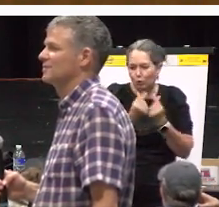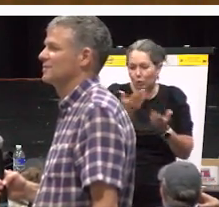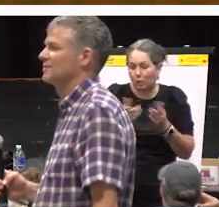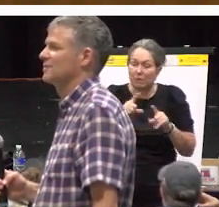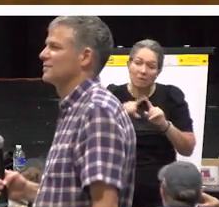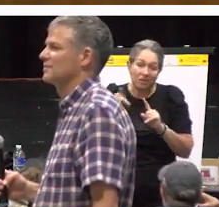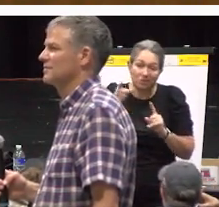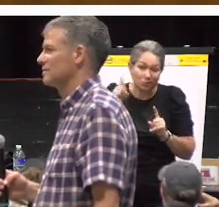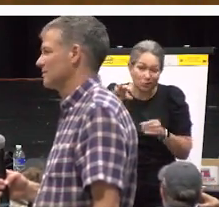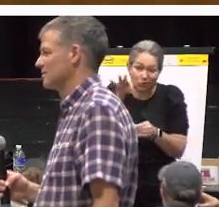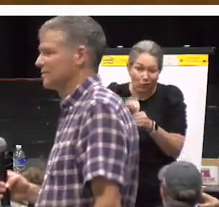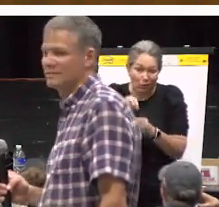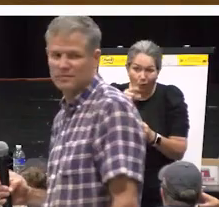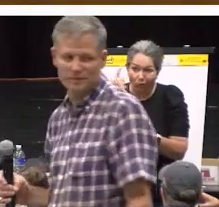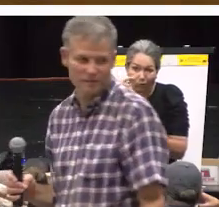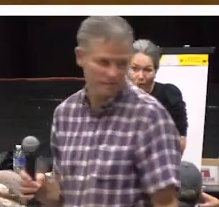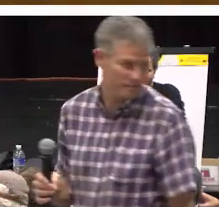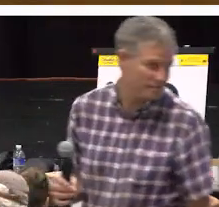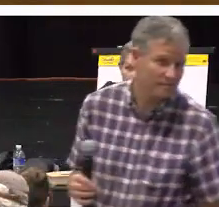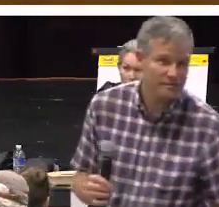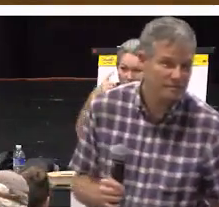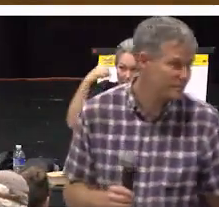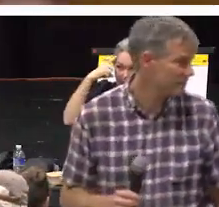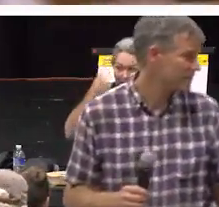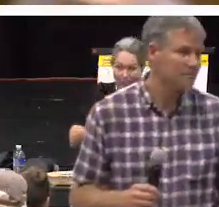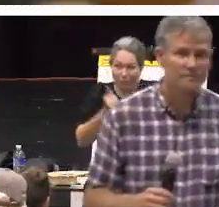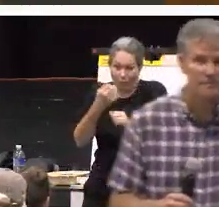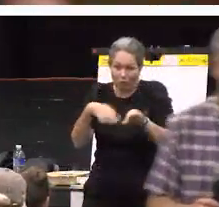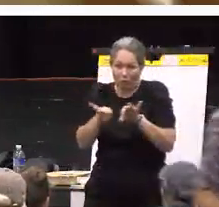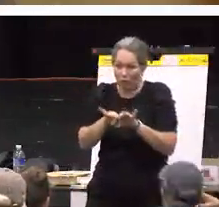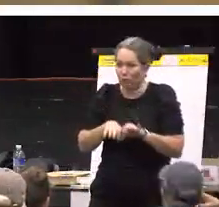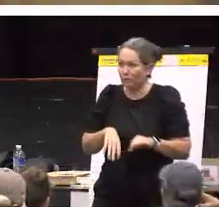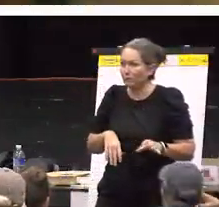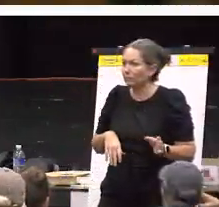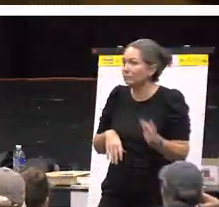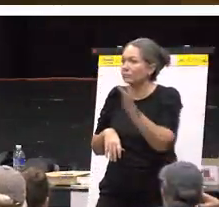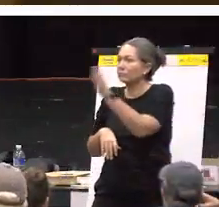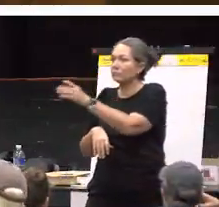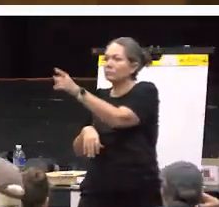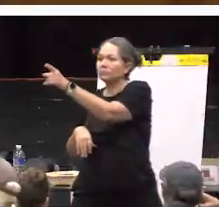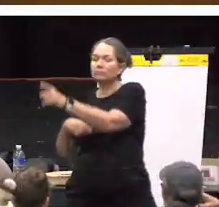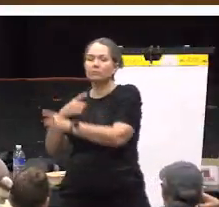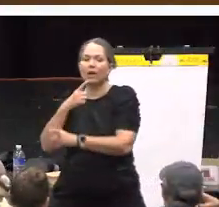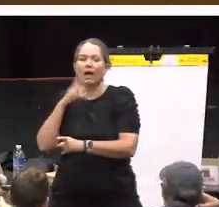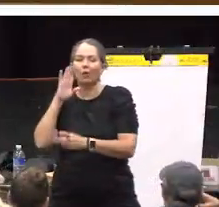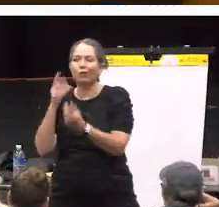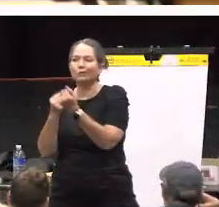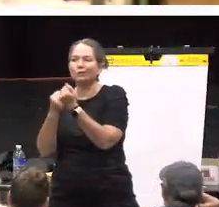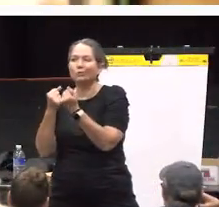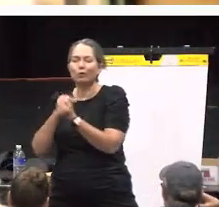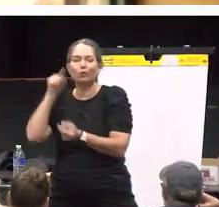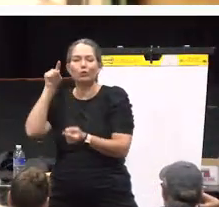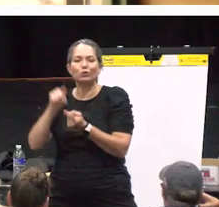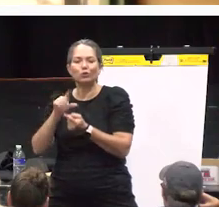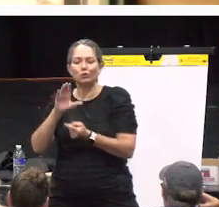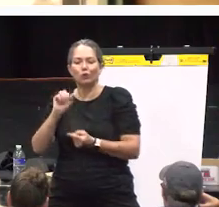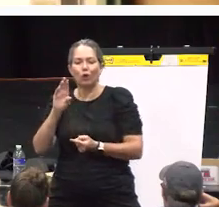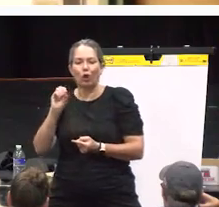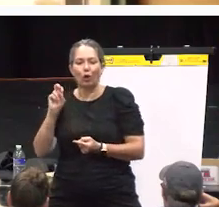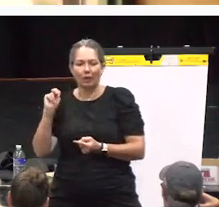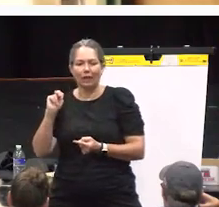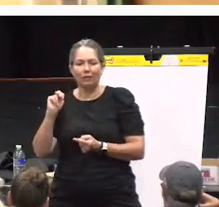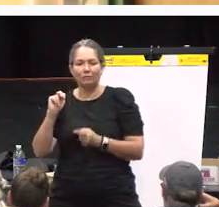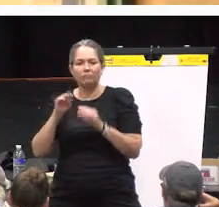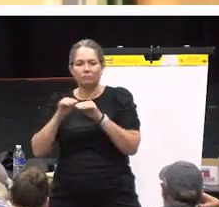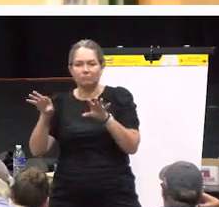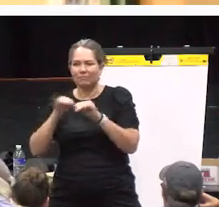should vote for what you think is most important and go for it. I'm going to advocate for reduce our carbon impact by creating an assessment tool. I